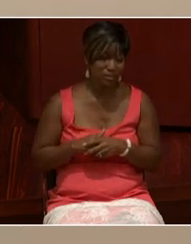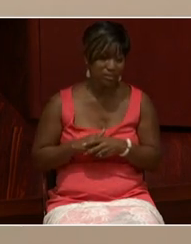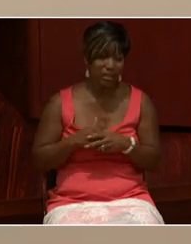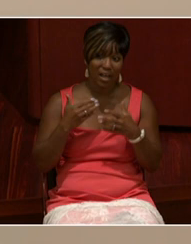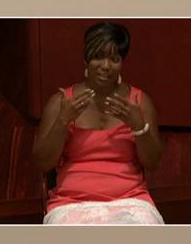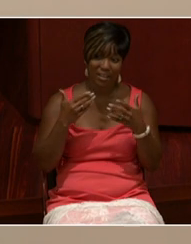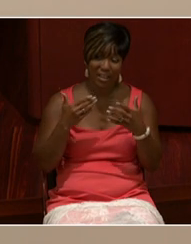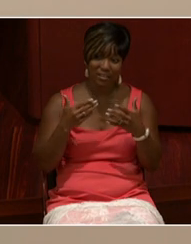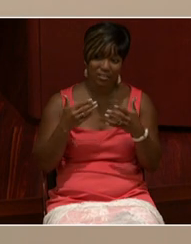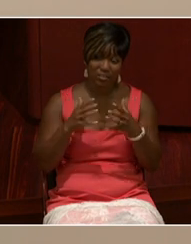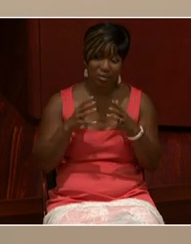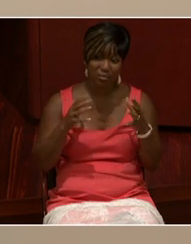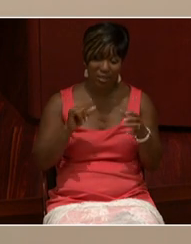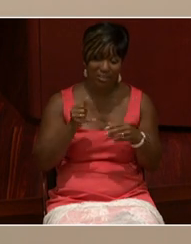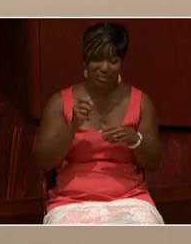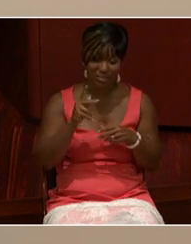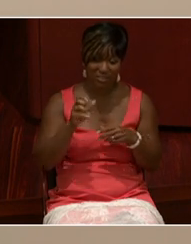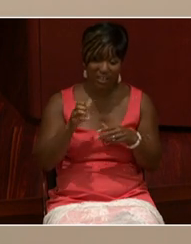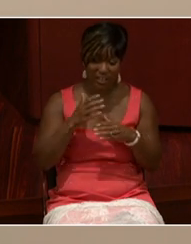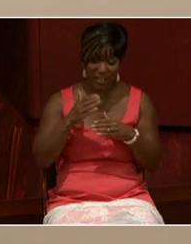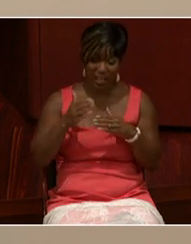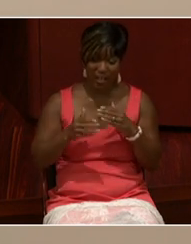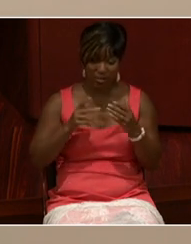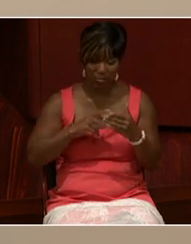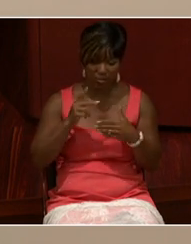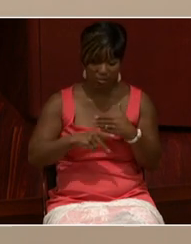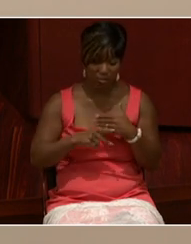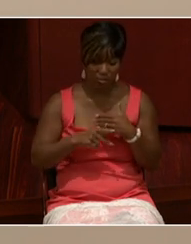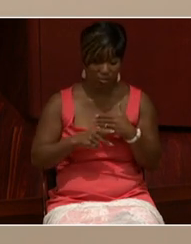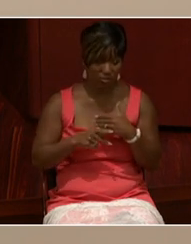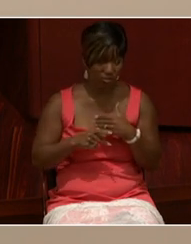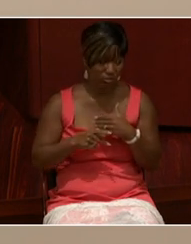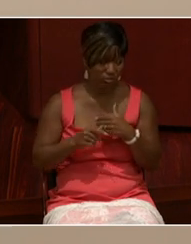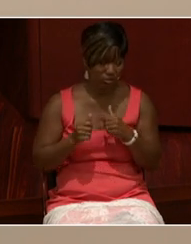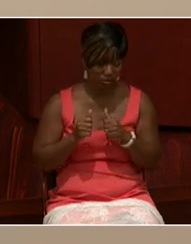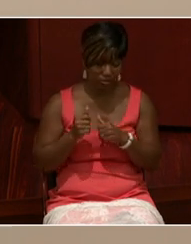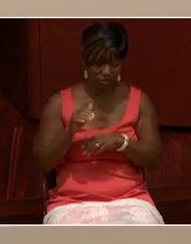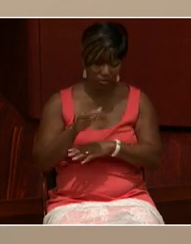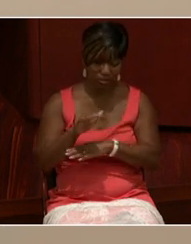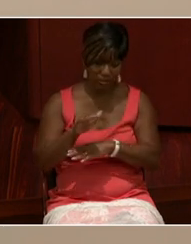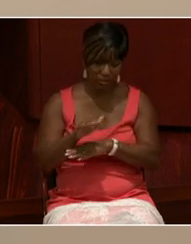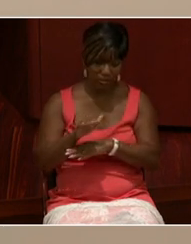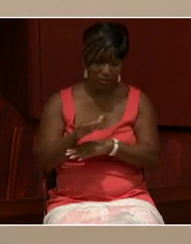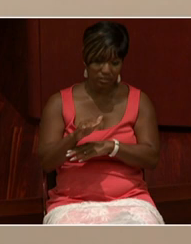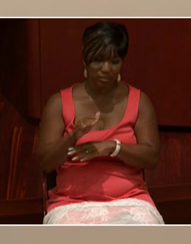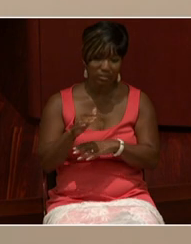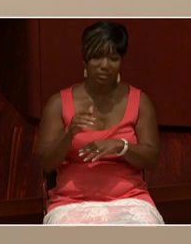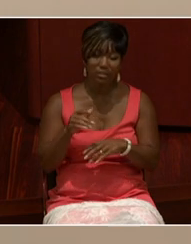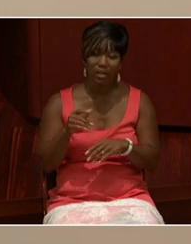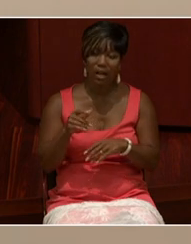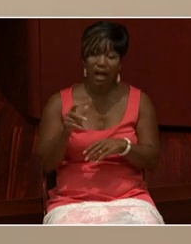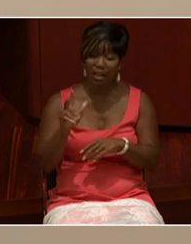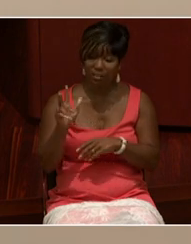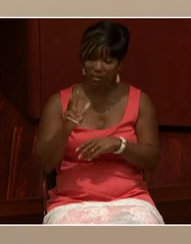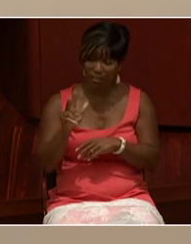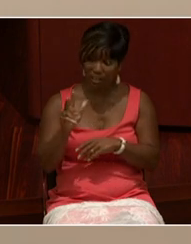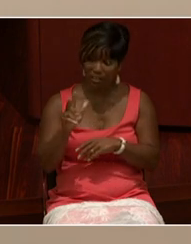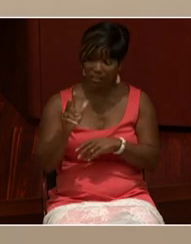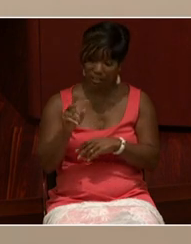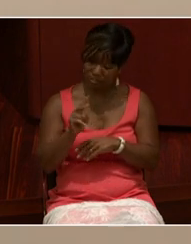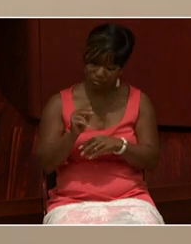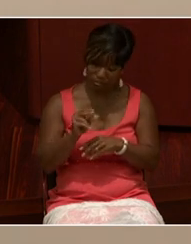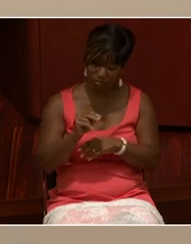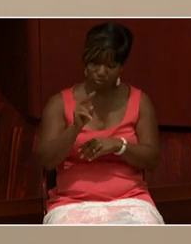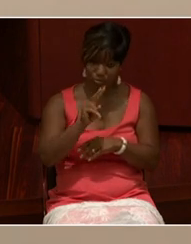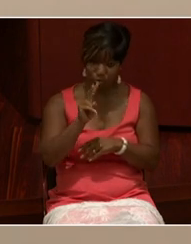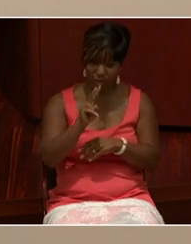Thank you so much, Jake. That concludes our program with you this afternoon. Stay tuned at 3 o'clock. I'm sorry, at